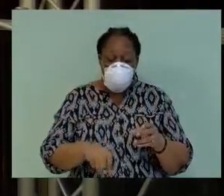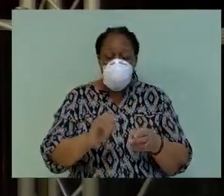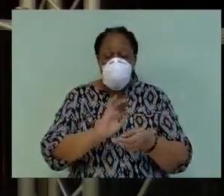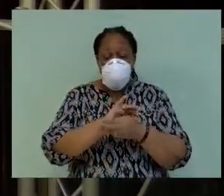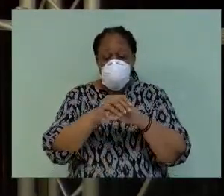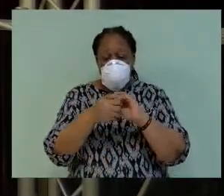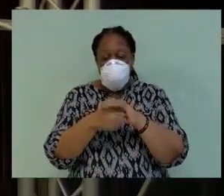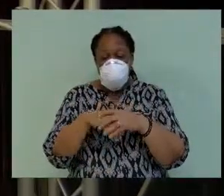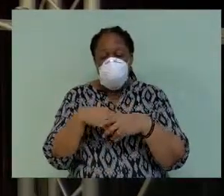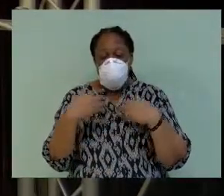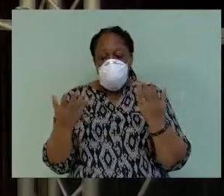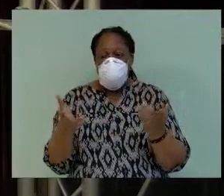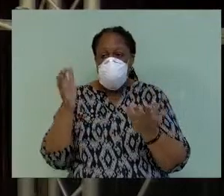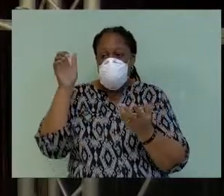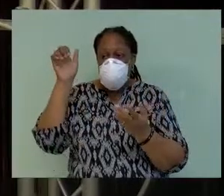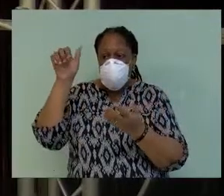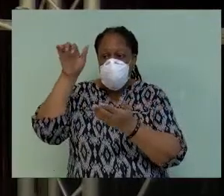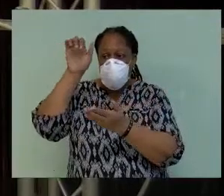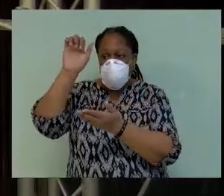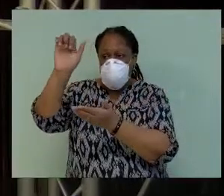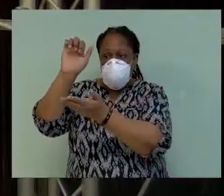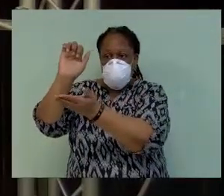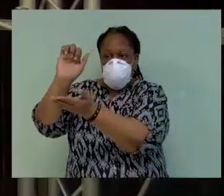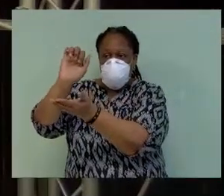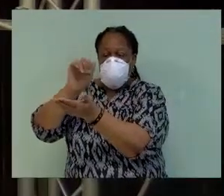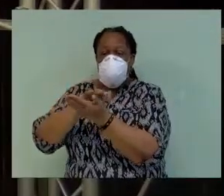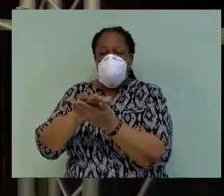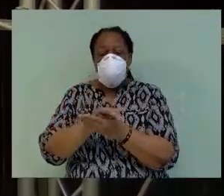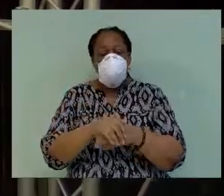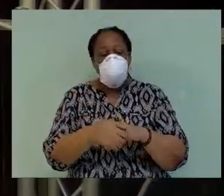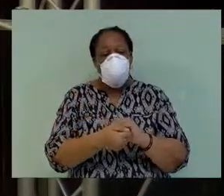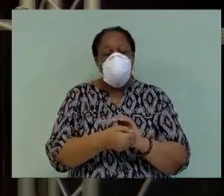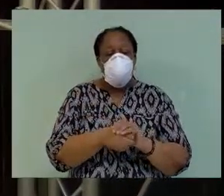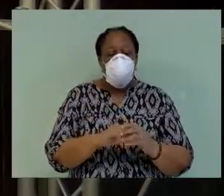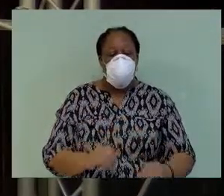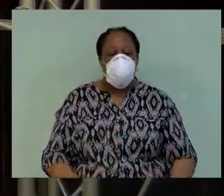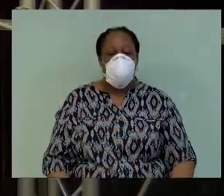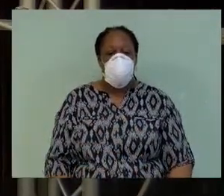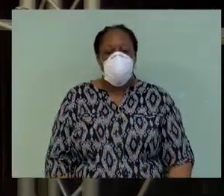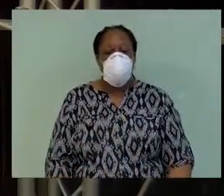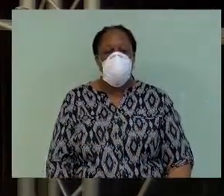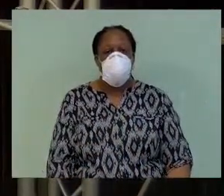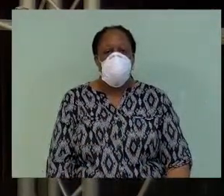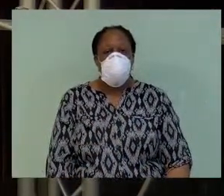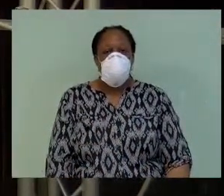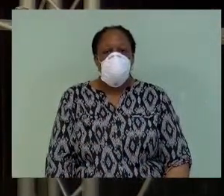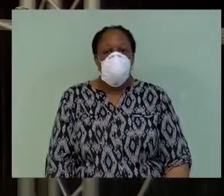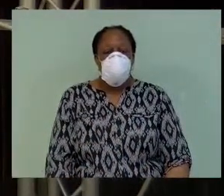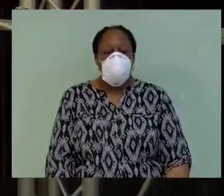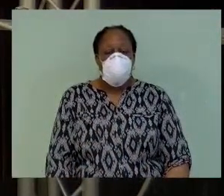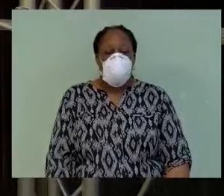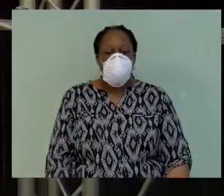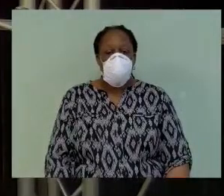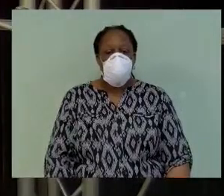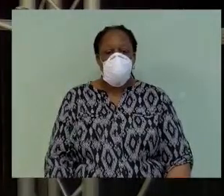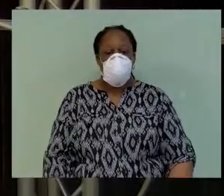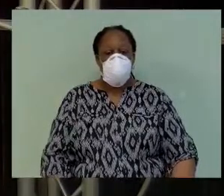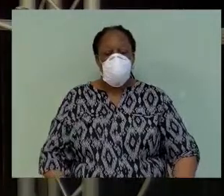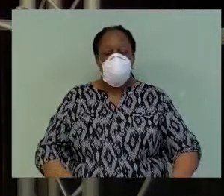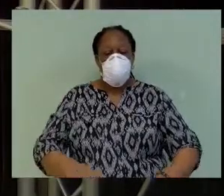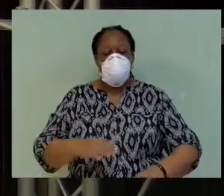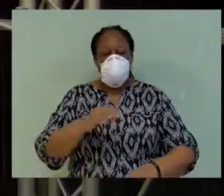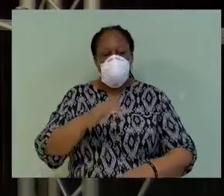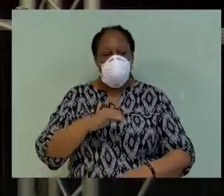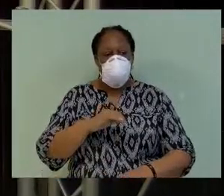their hands with the hand sanitizer located in the entrance. 3. The bar tables,